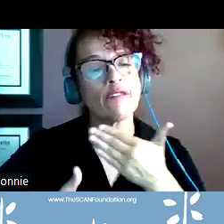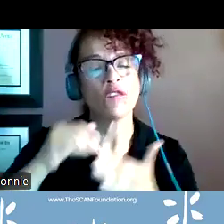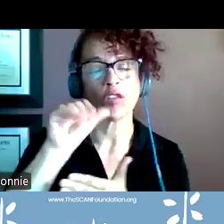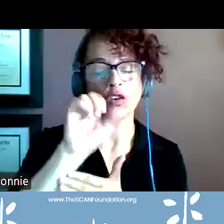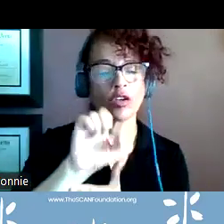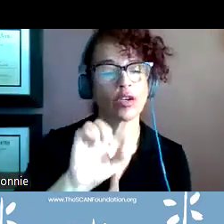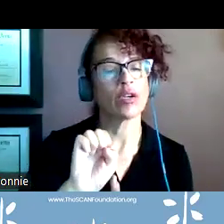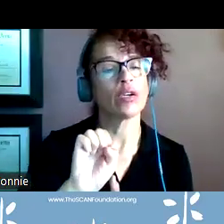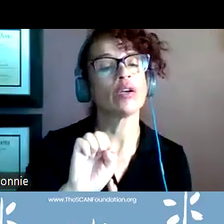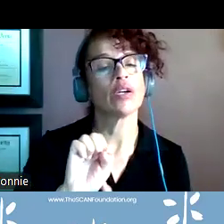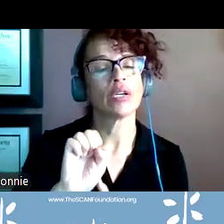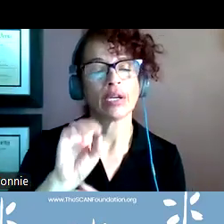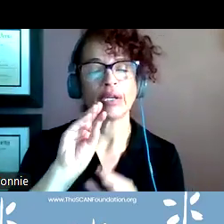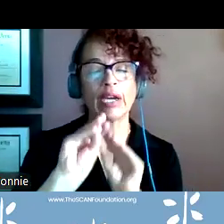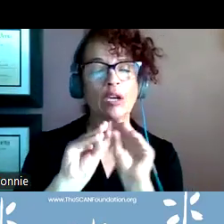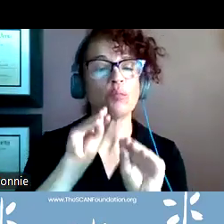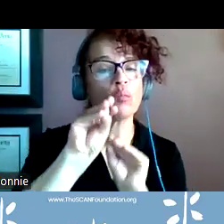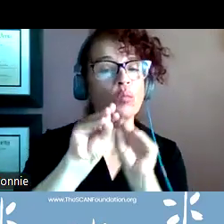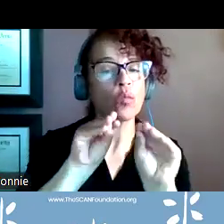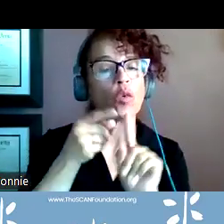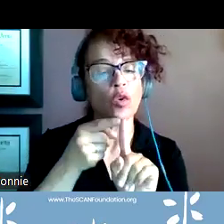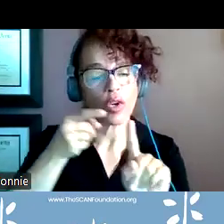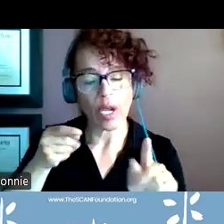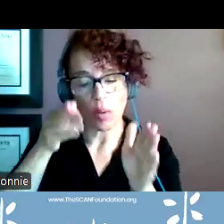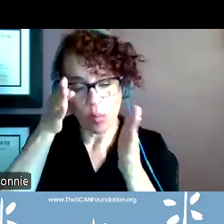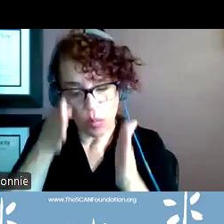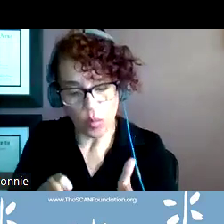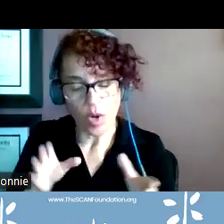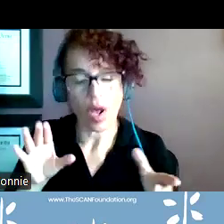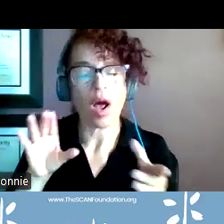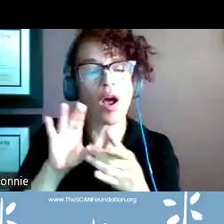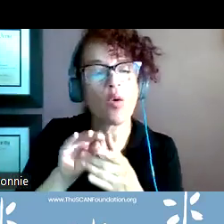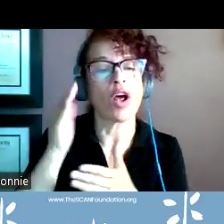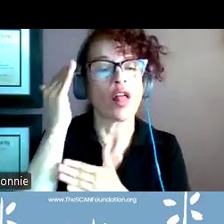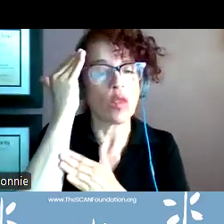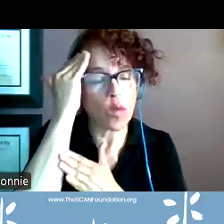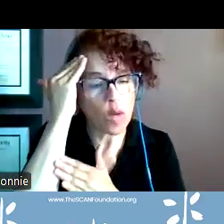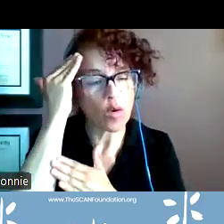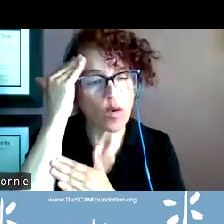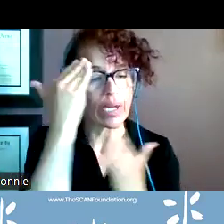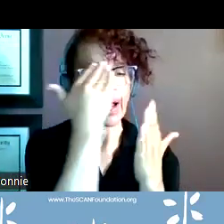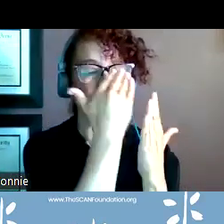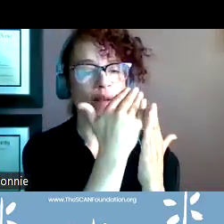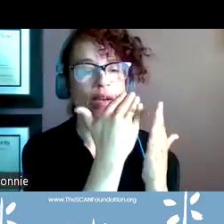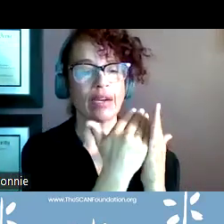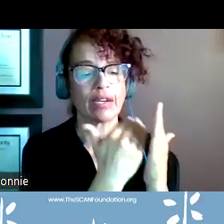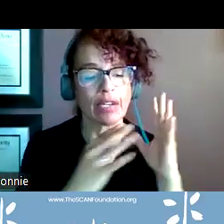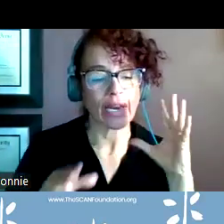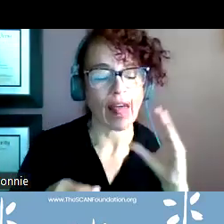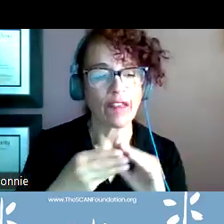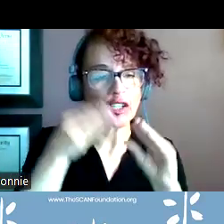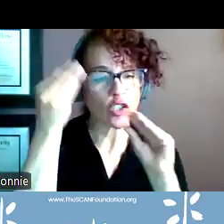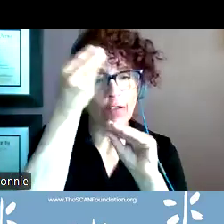manager garners that input from the person on their goals and knows how to elicit additional